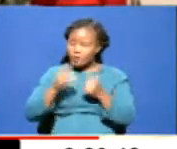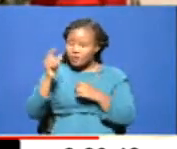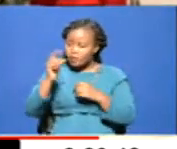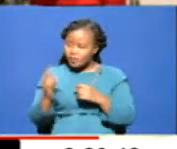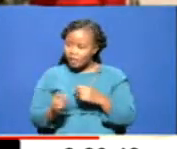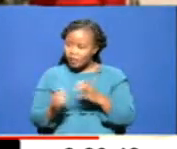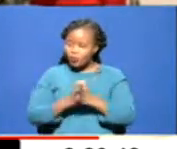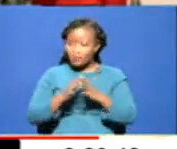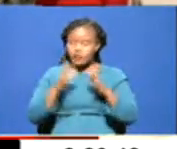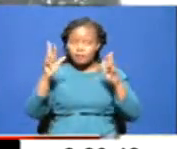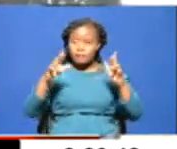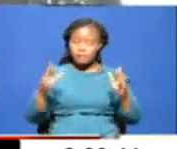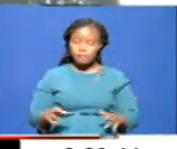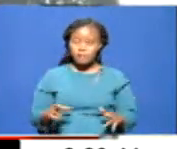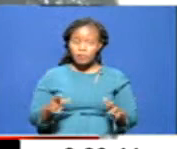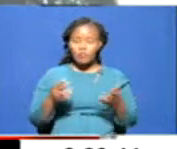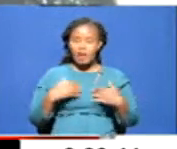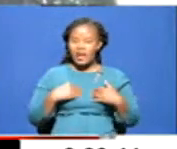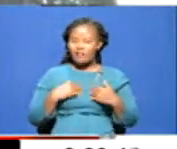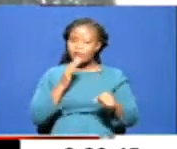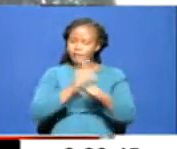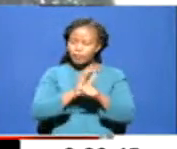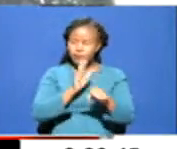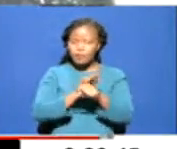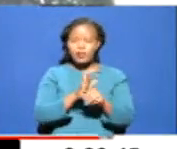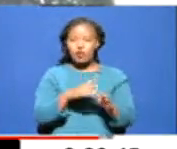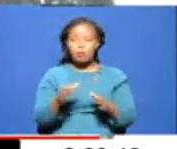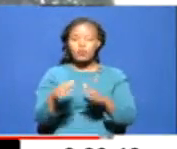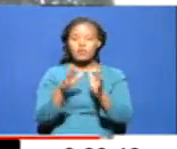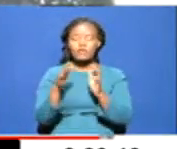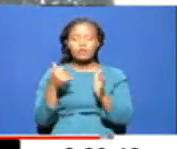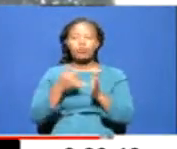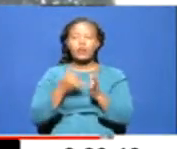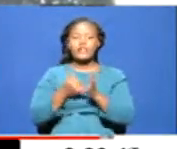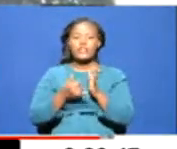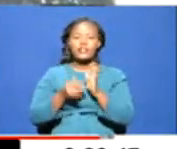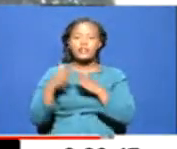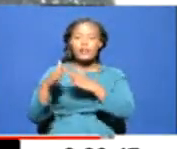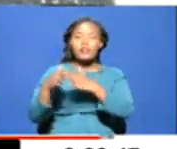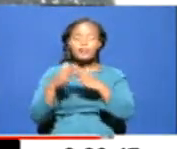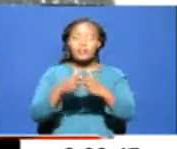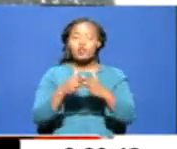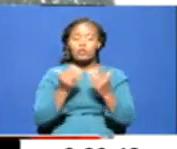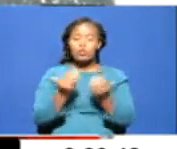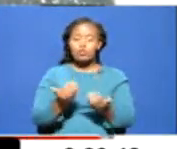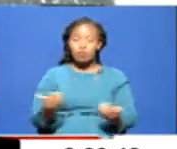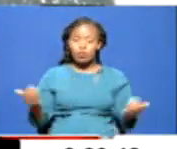a situation in which there's a lot of opportunity to engage in sexual activity with children, which then,